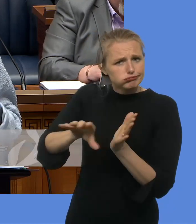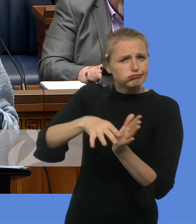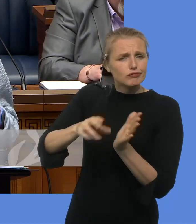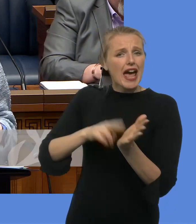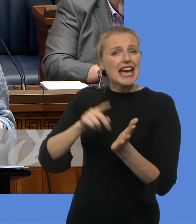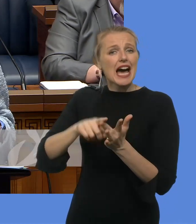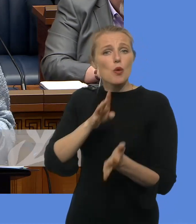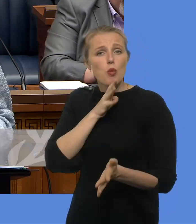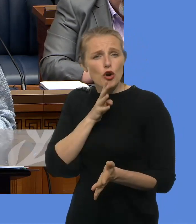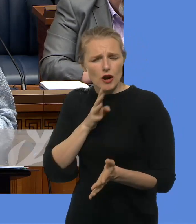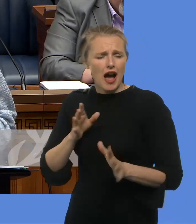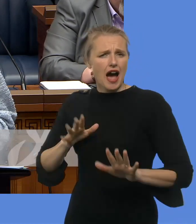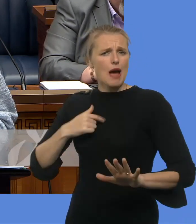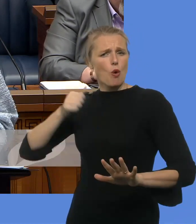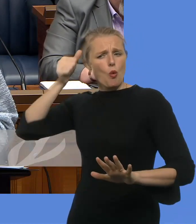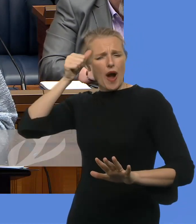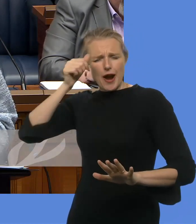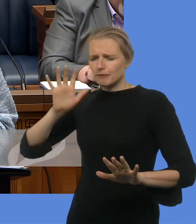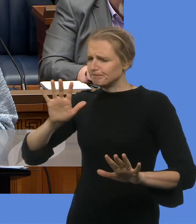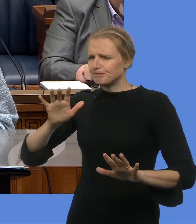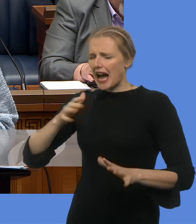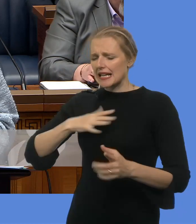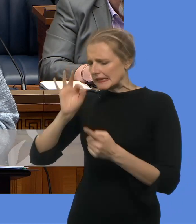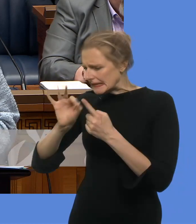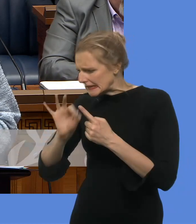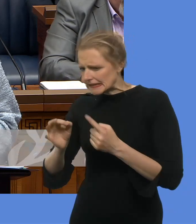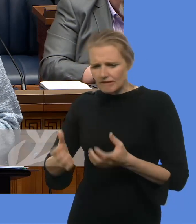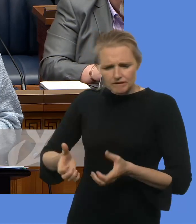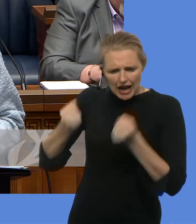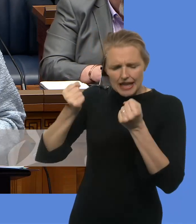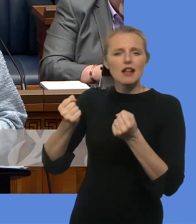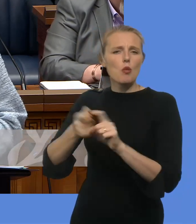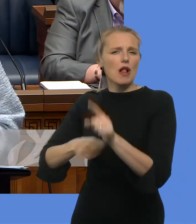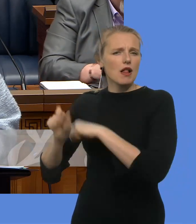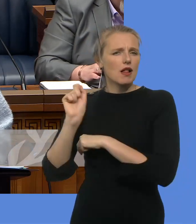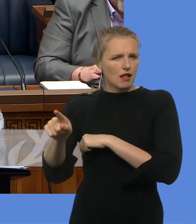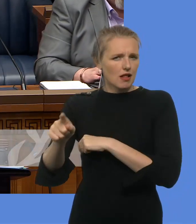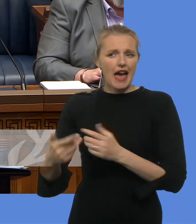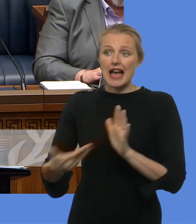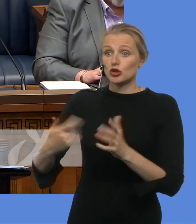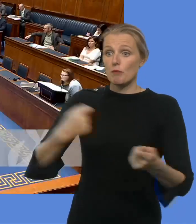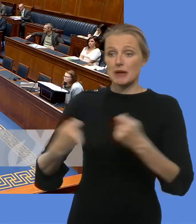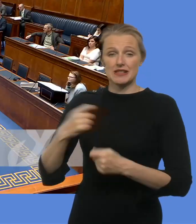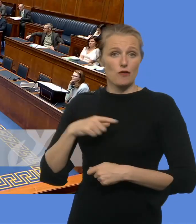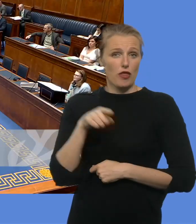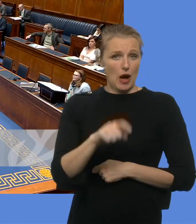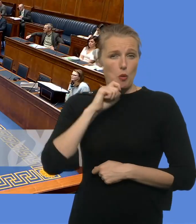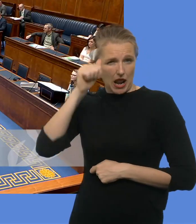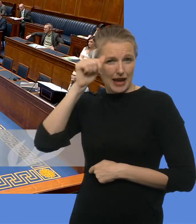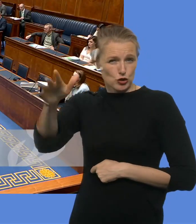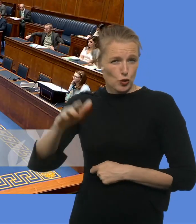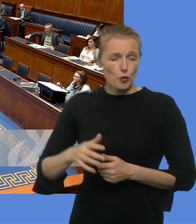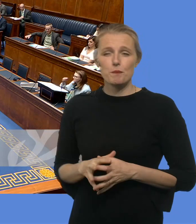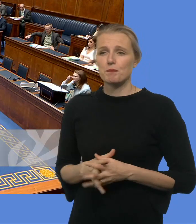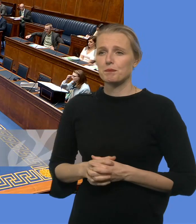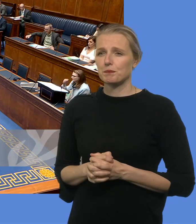that I am aware of, and I'd be happy to write to the Minister or to the member in respect of any additional bids. I call Nicola Brogan.